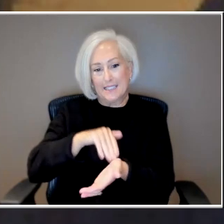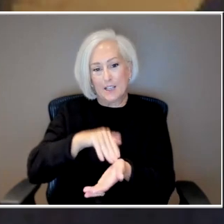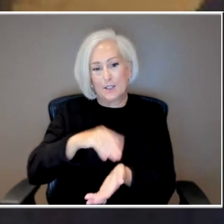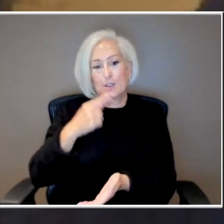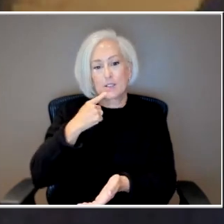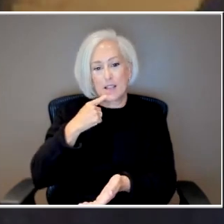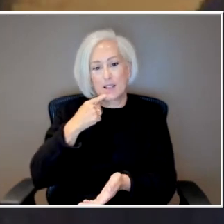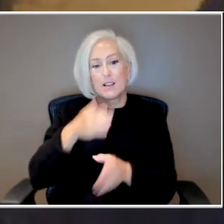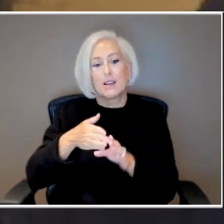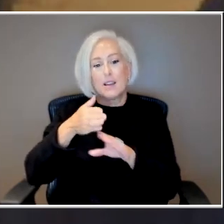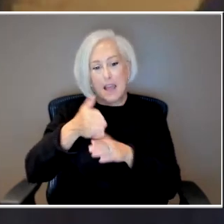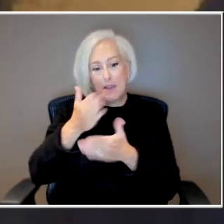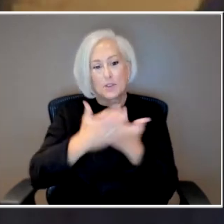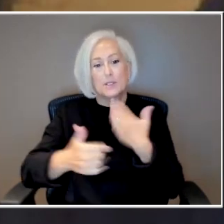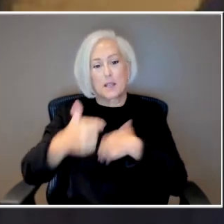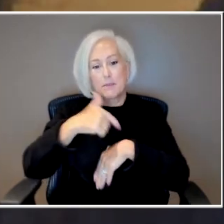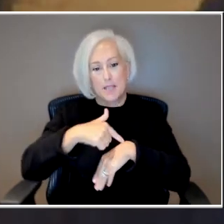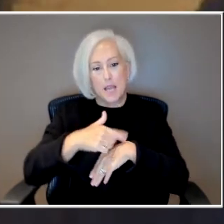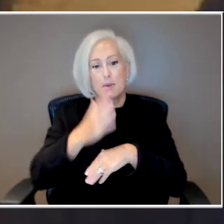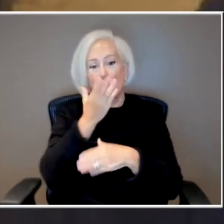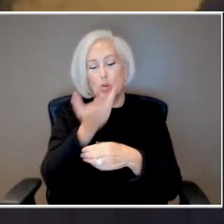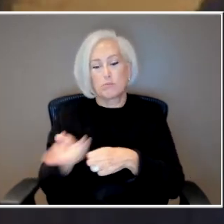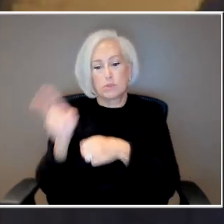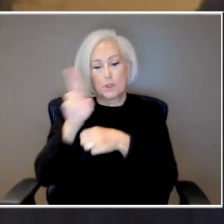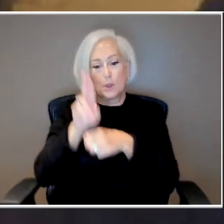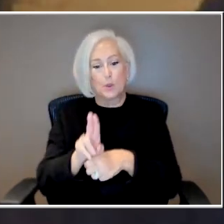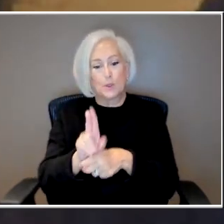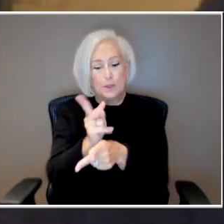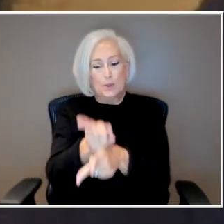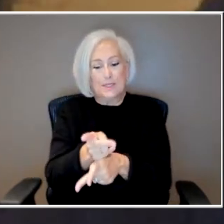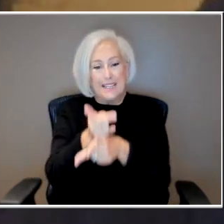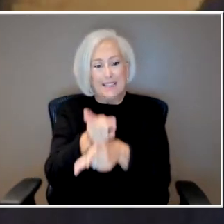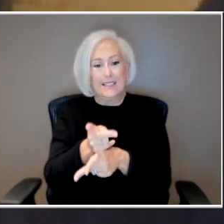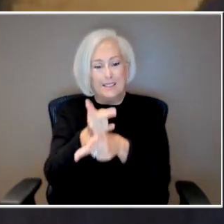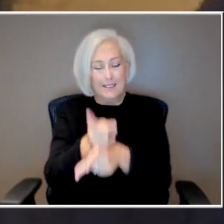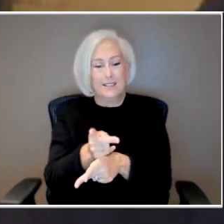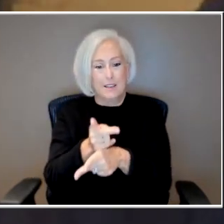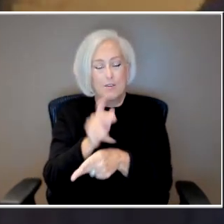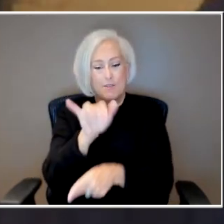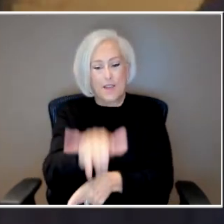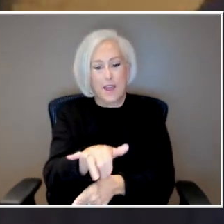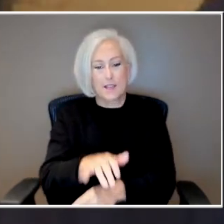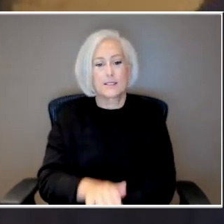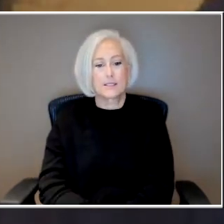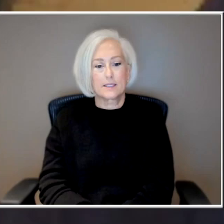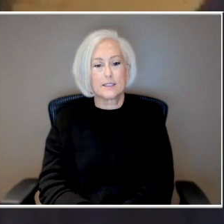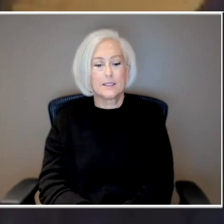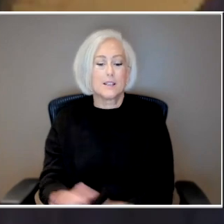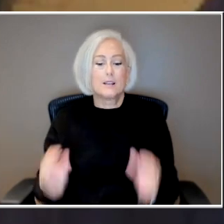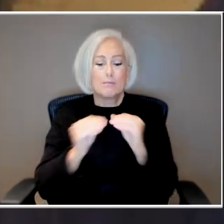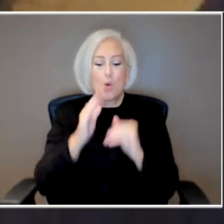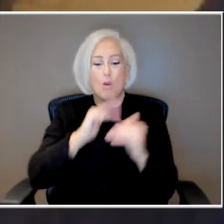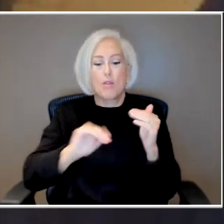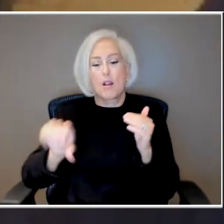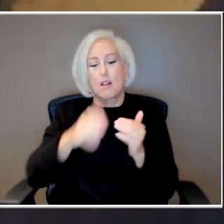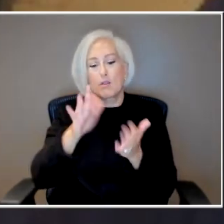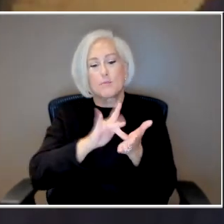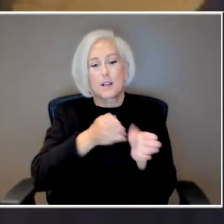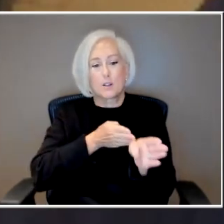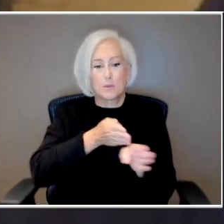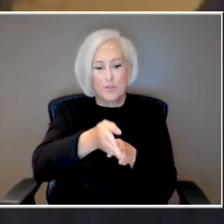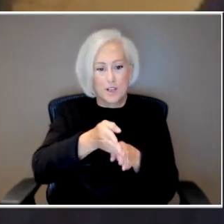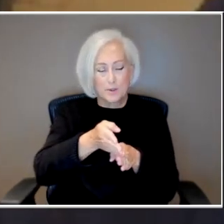more used to taking care of it than most medical professionals. So I know we do a lot of our changes at home and do most of